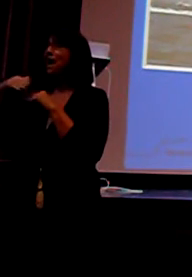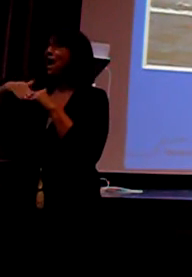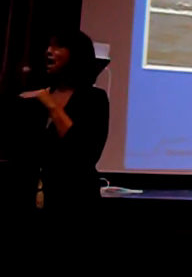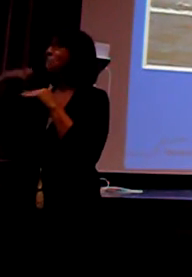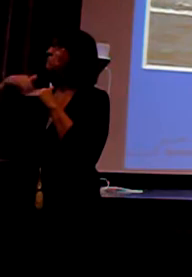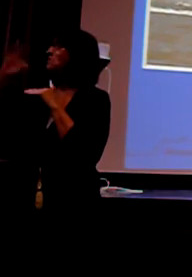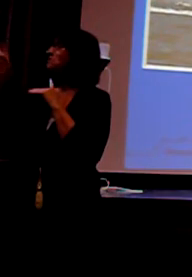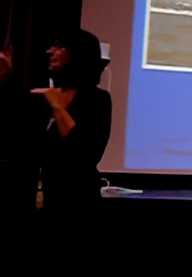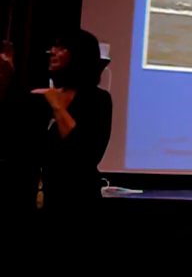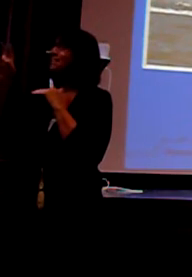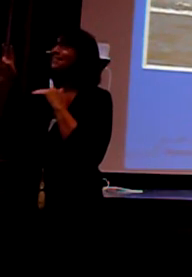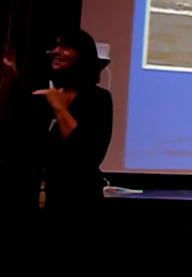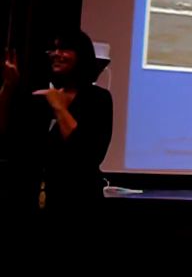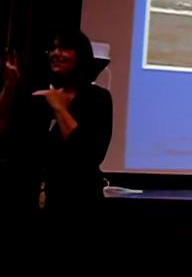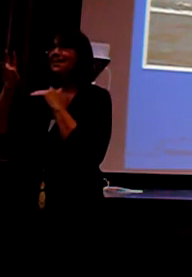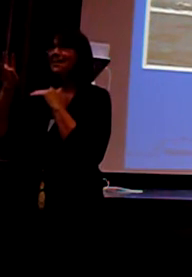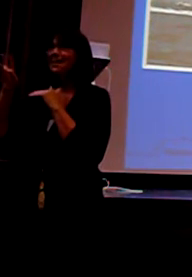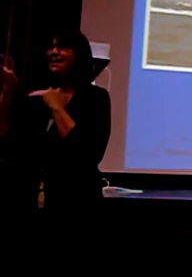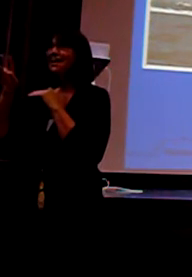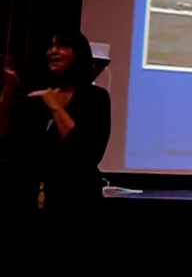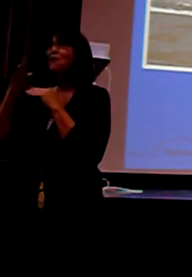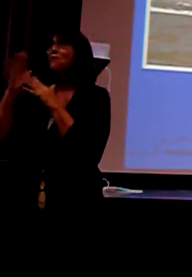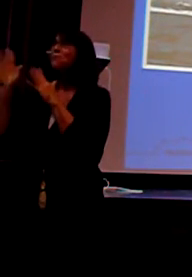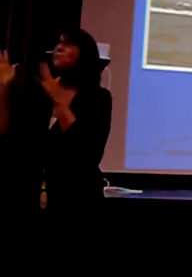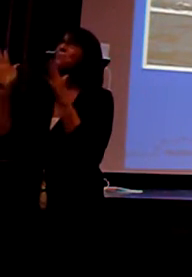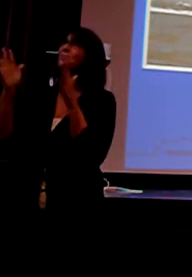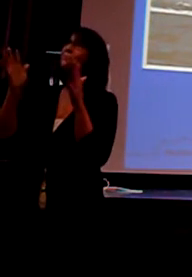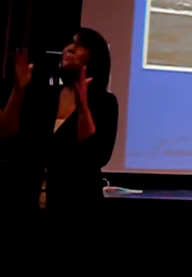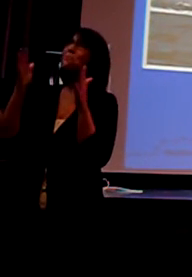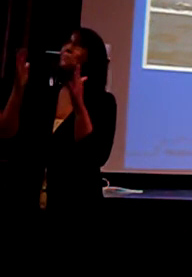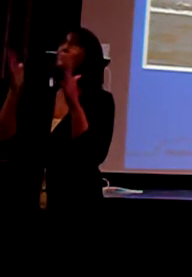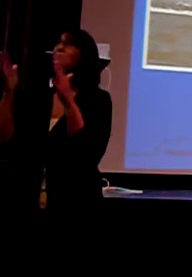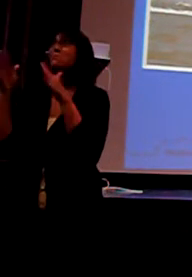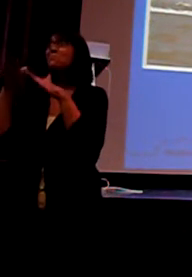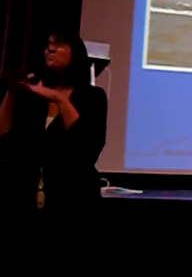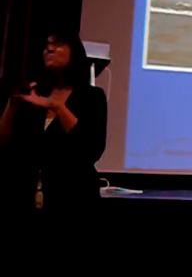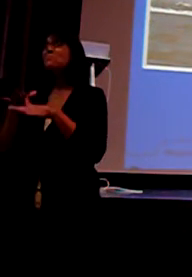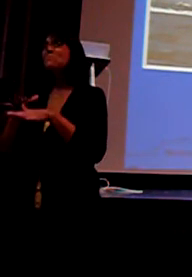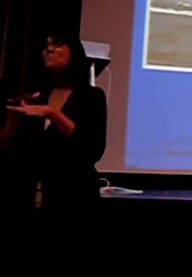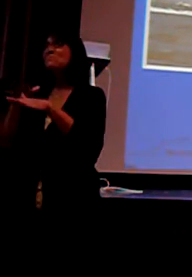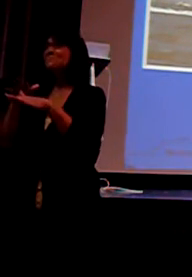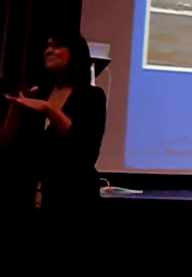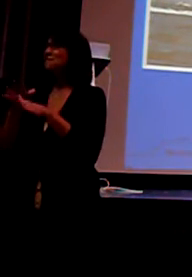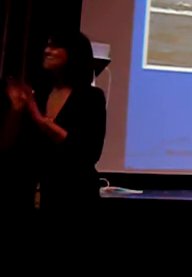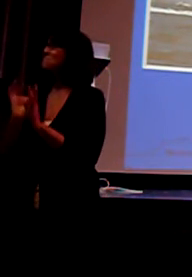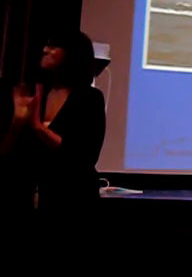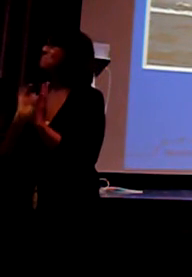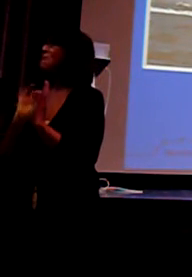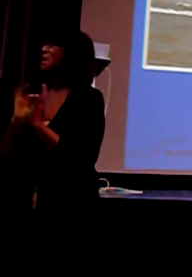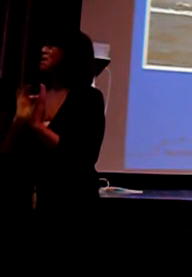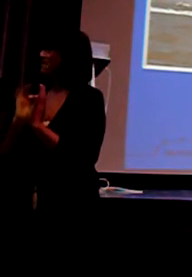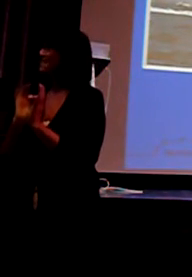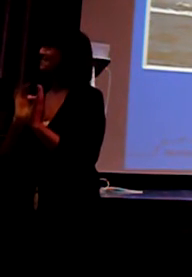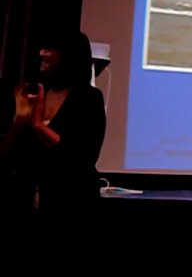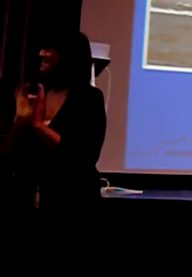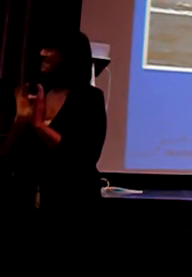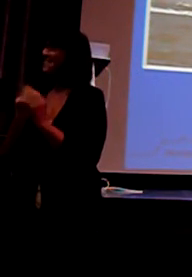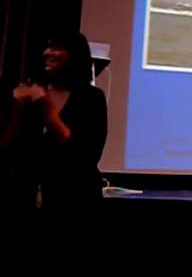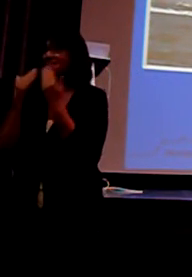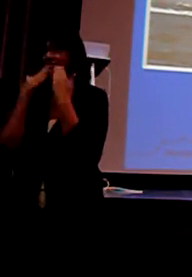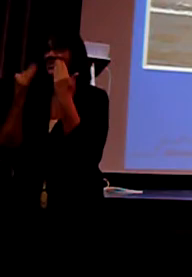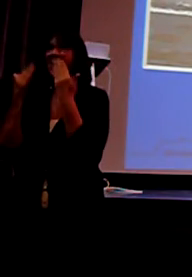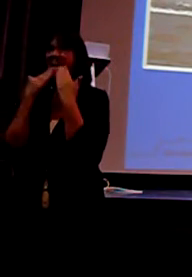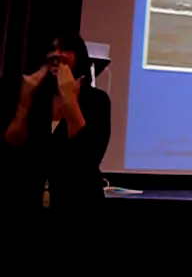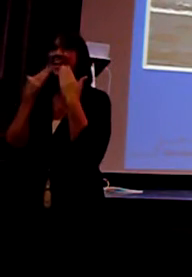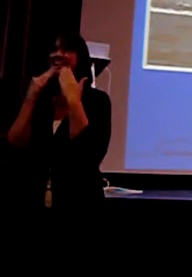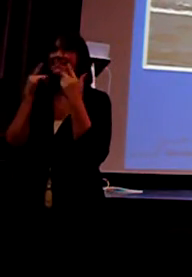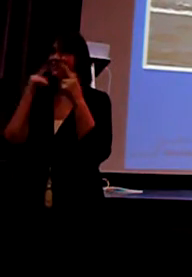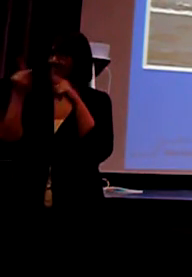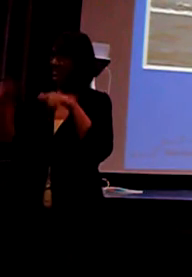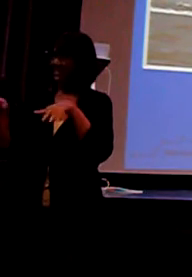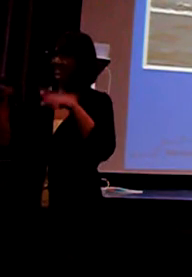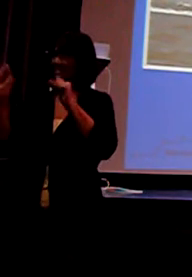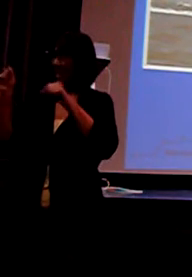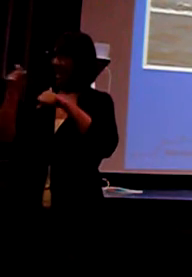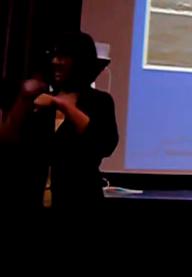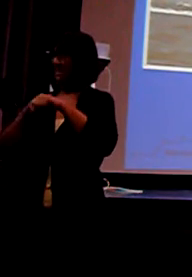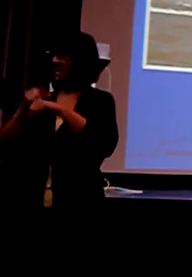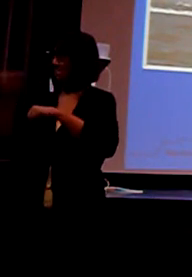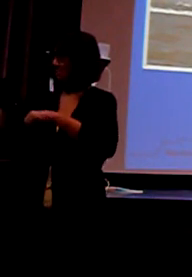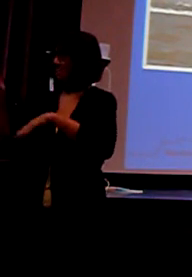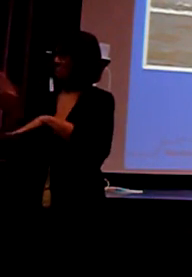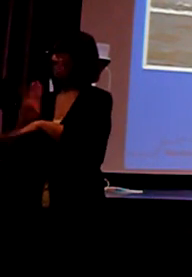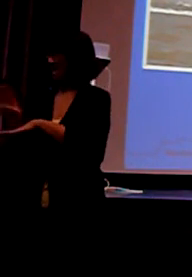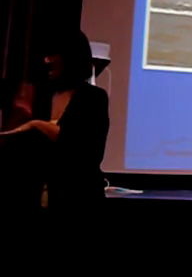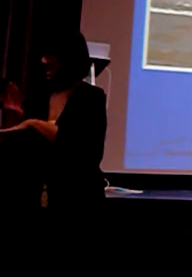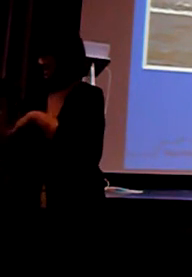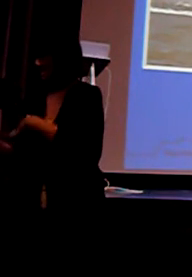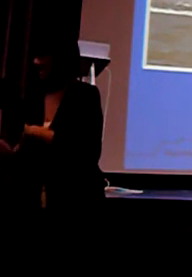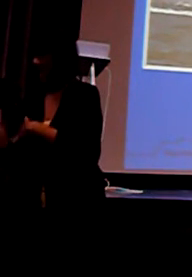70s, following winds and following seas, doesn't get any better than this. So thank you for taking time out of your